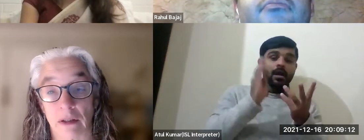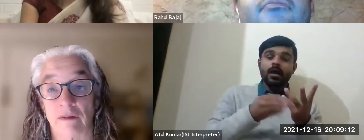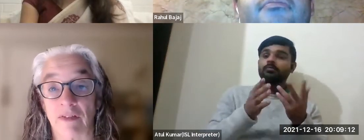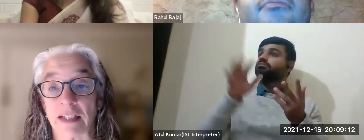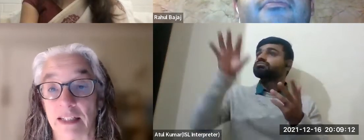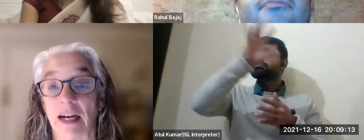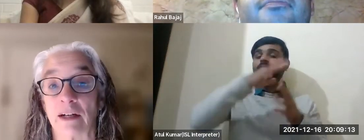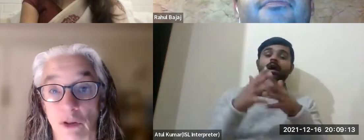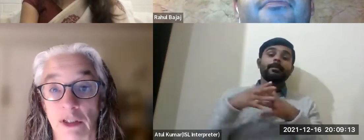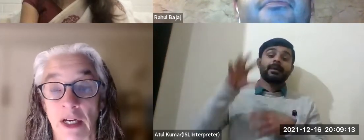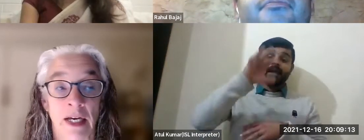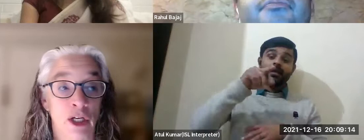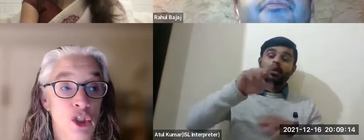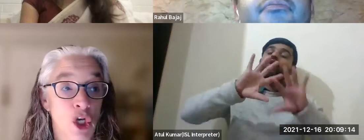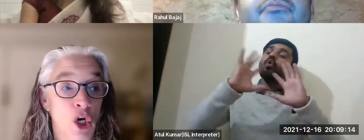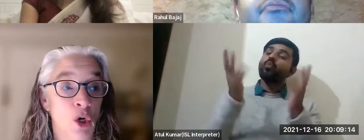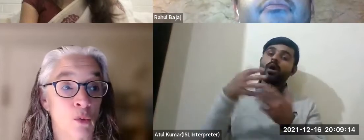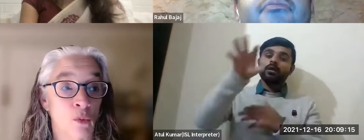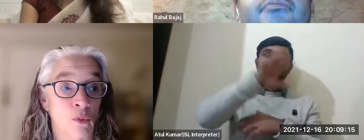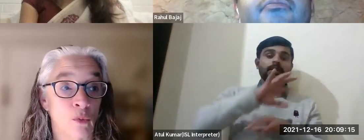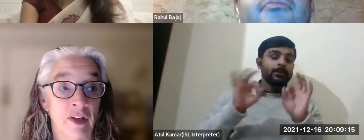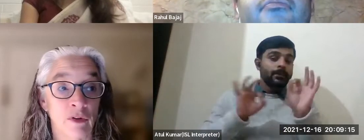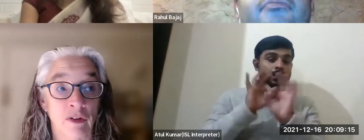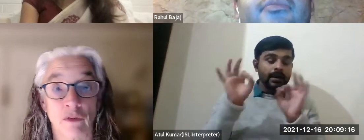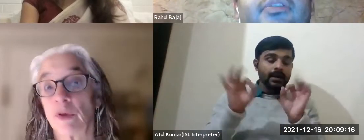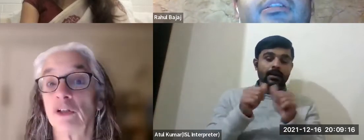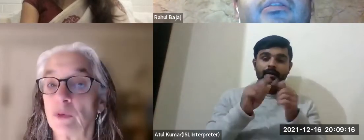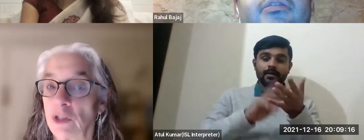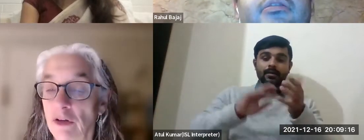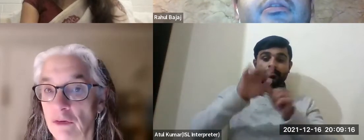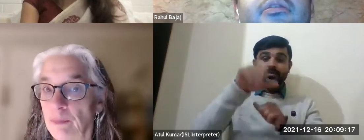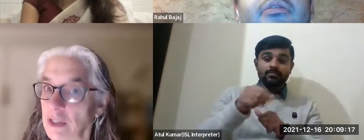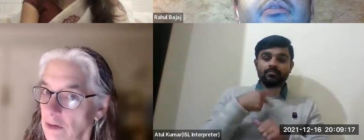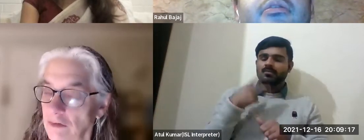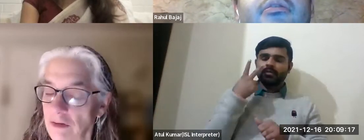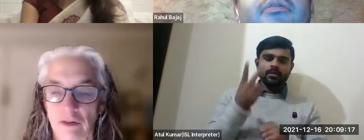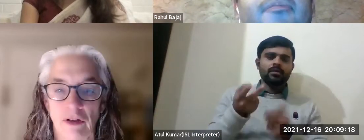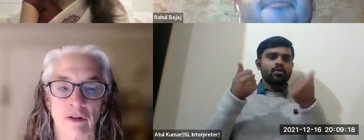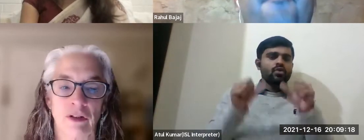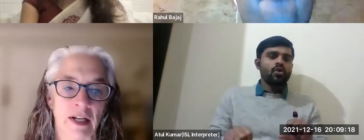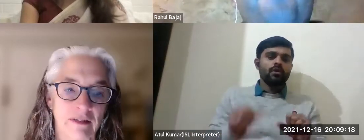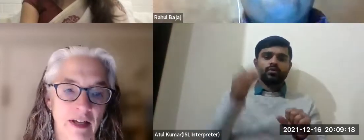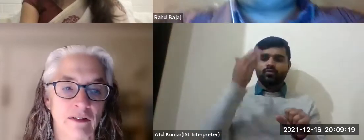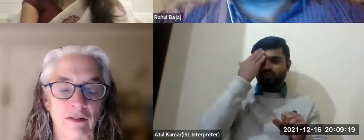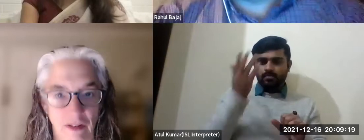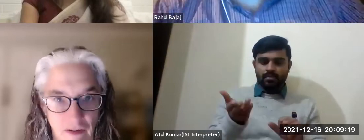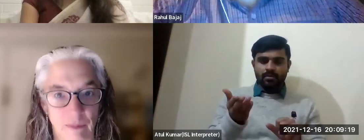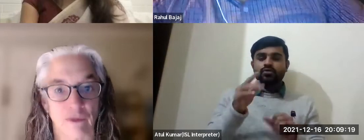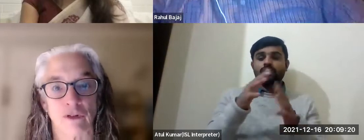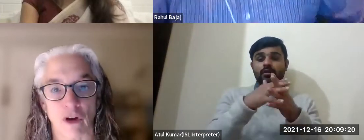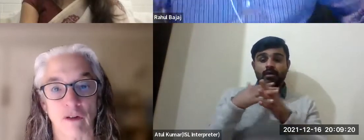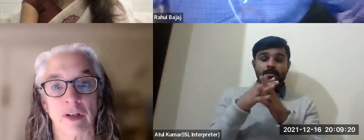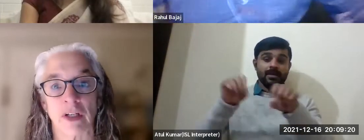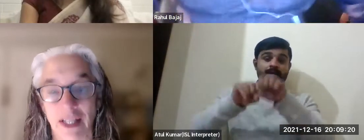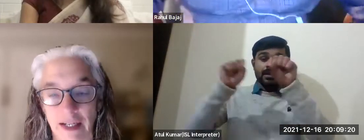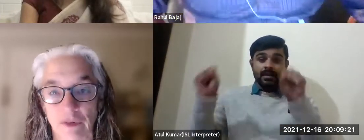but in fact, the entire world. So we said to ourselves, well, we could do a lawsuit because, as you know, the United States system